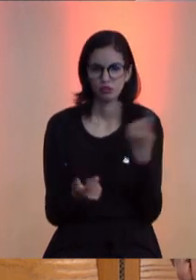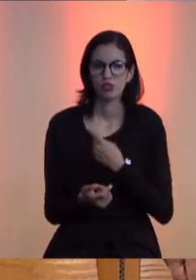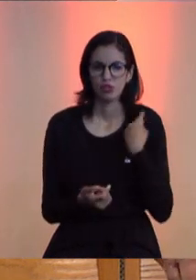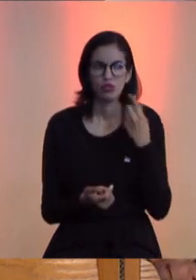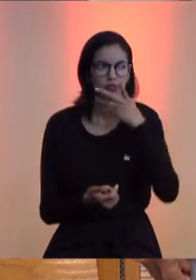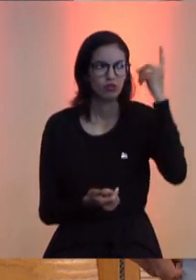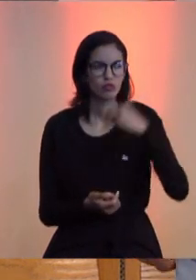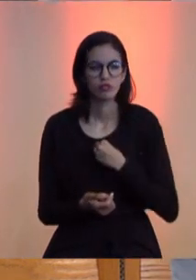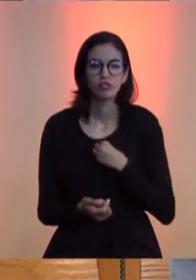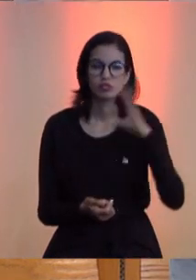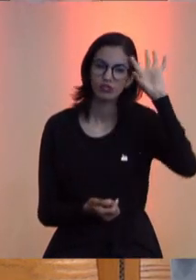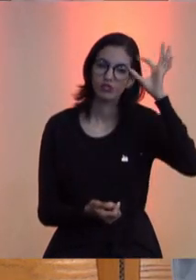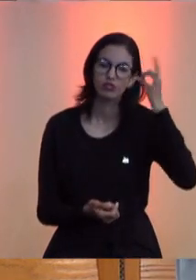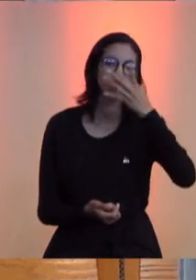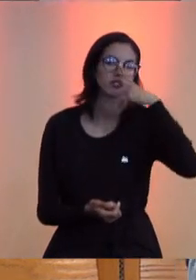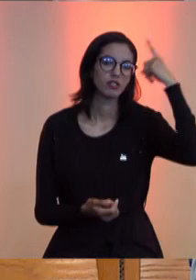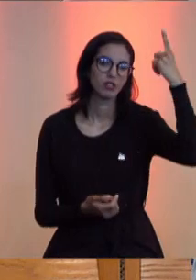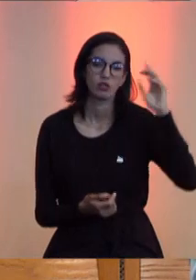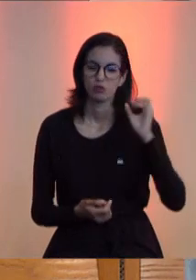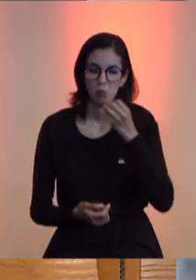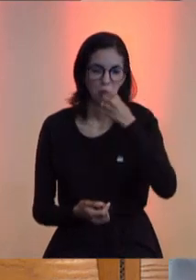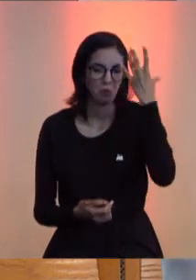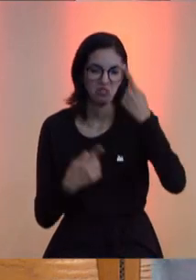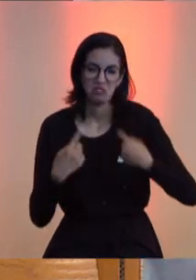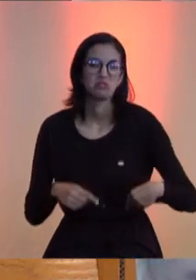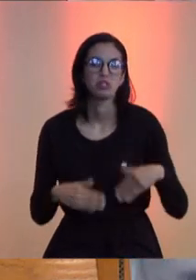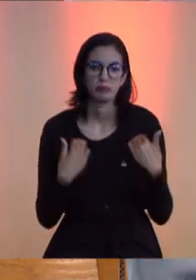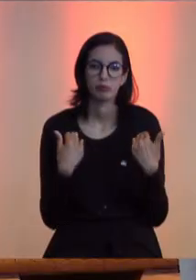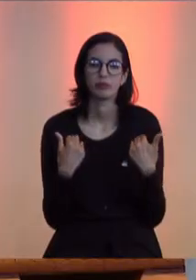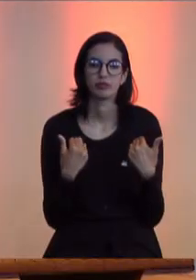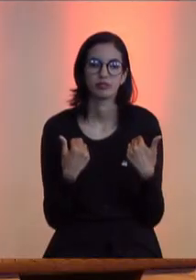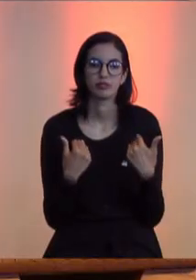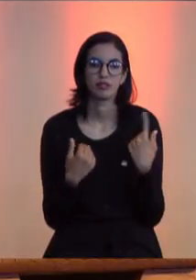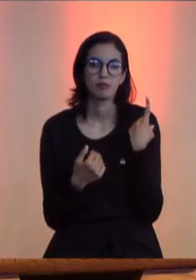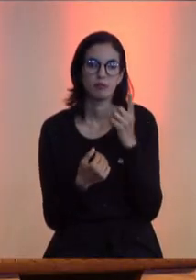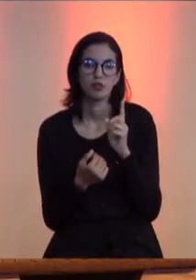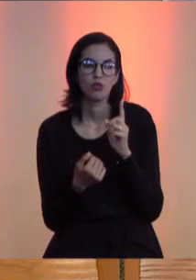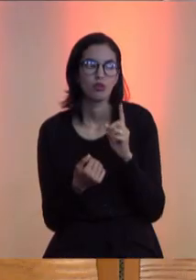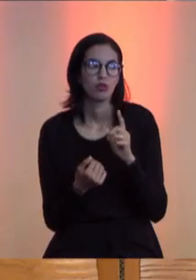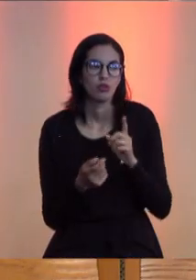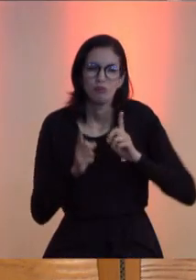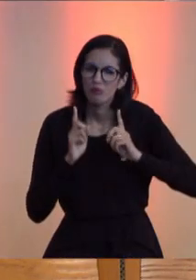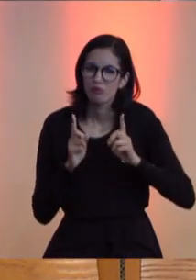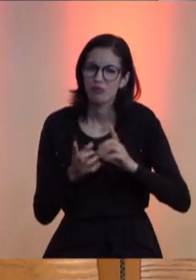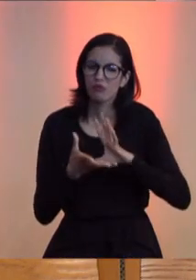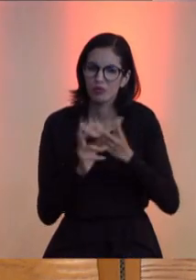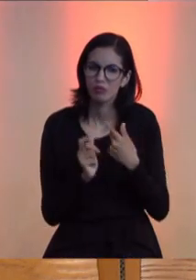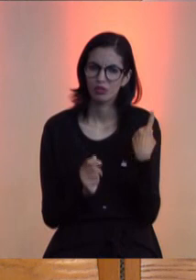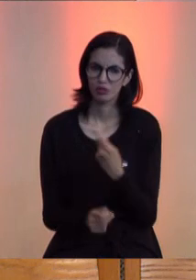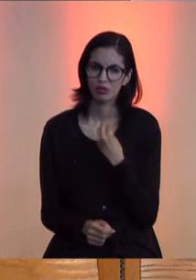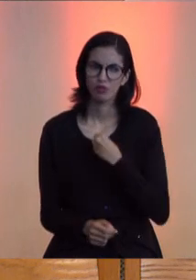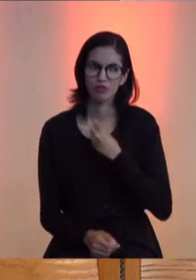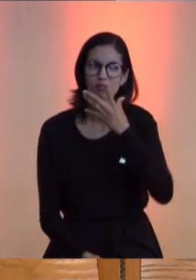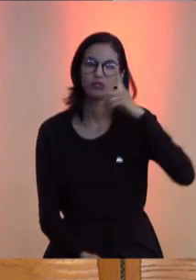he doesn't do it, can you still trust him? Pero si no lo hace, ¿aún puedes confiar en él? I know